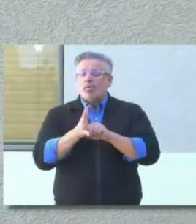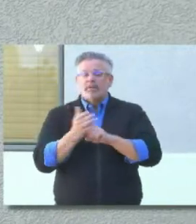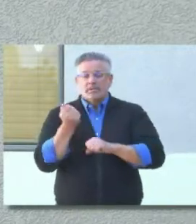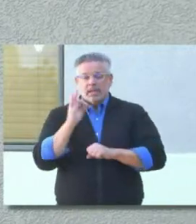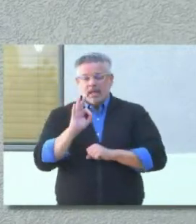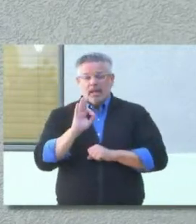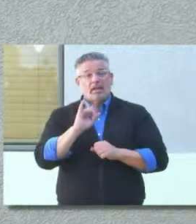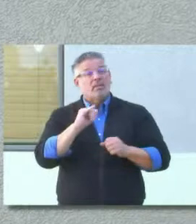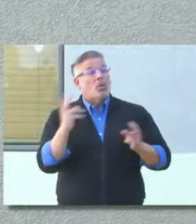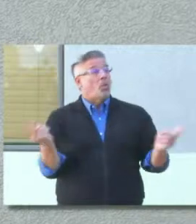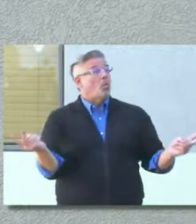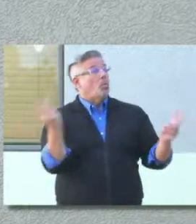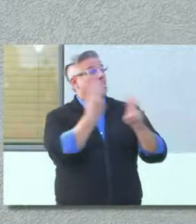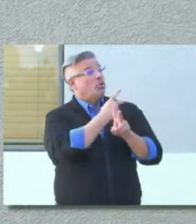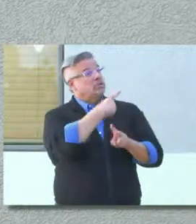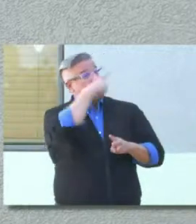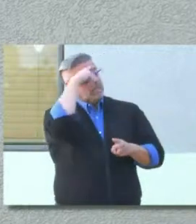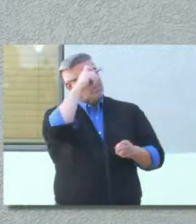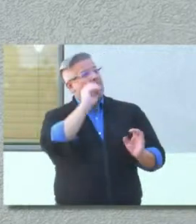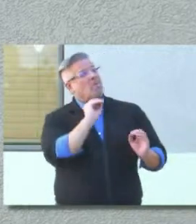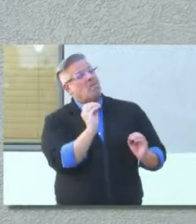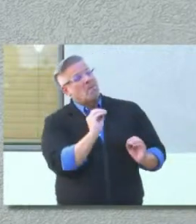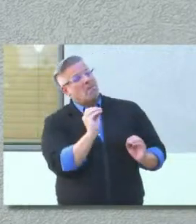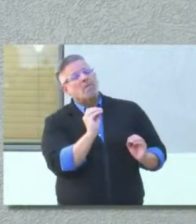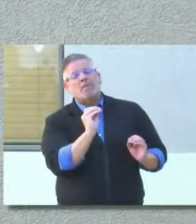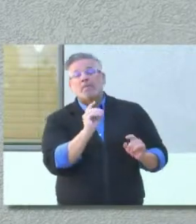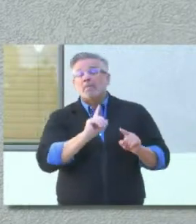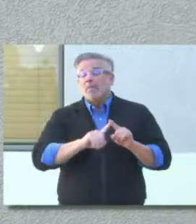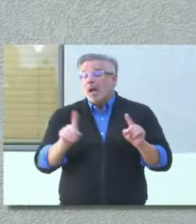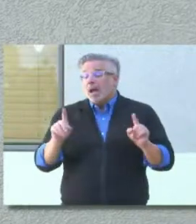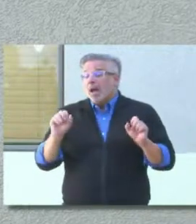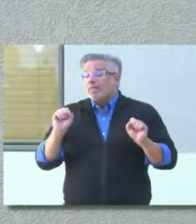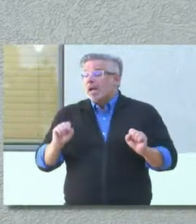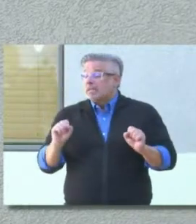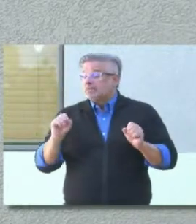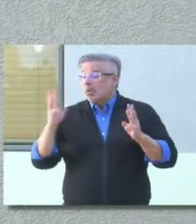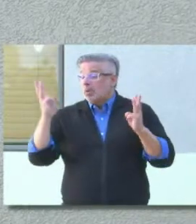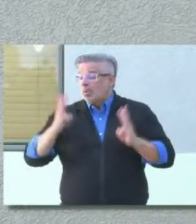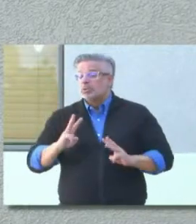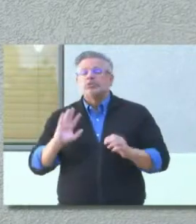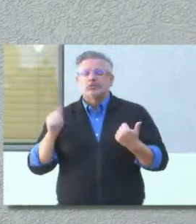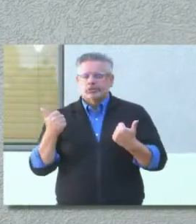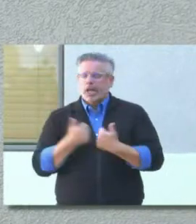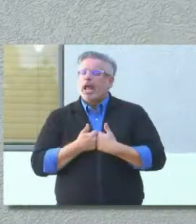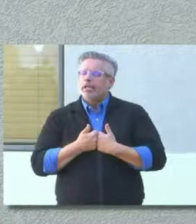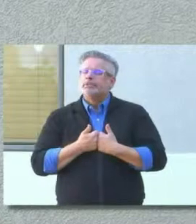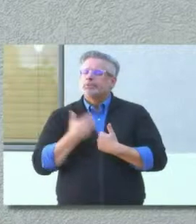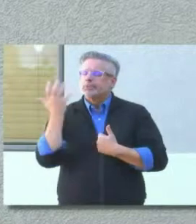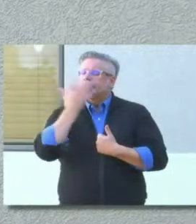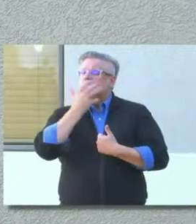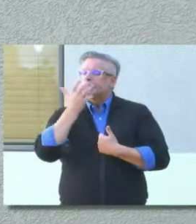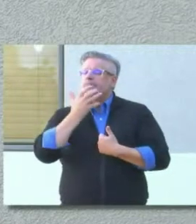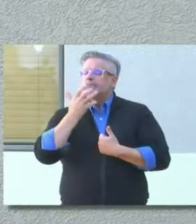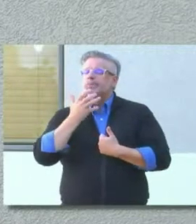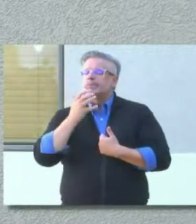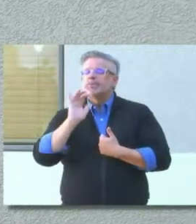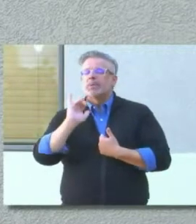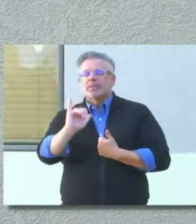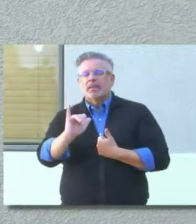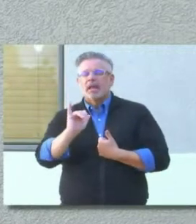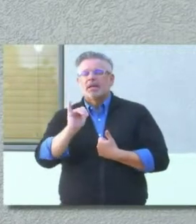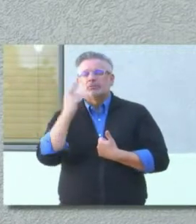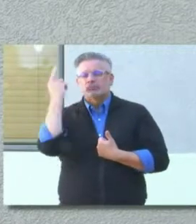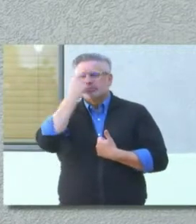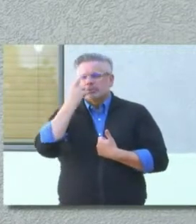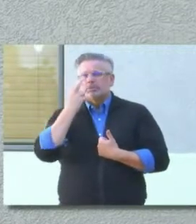were spared the worst in this summer, the prospects of a challenging winter are upon us, and that's why we're doing